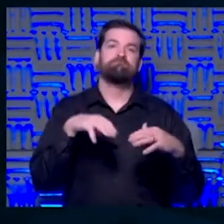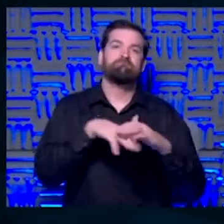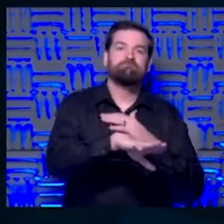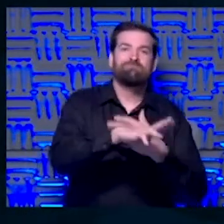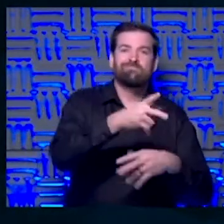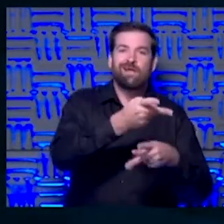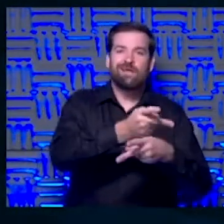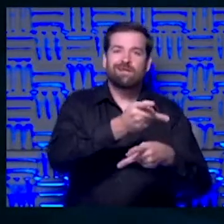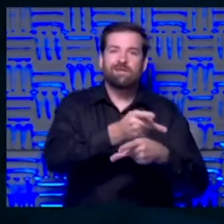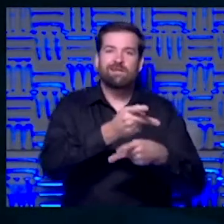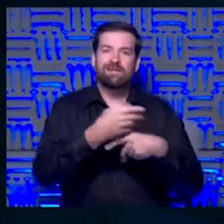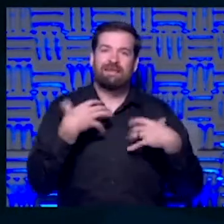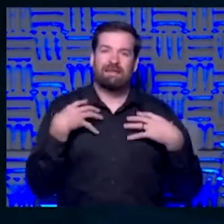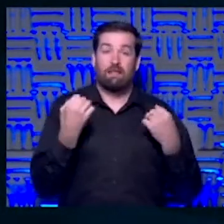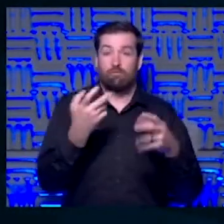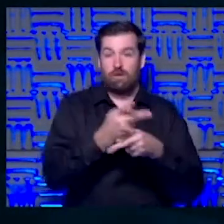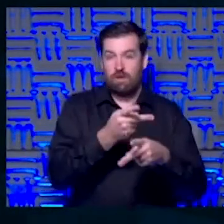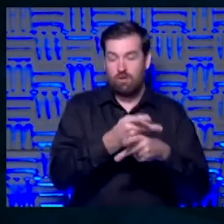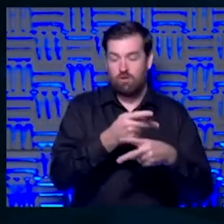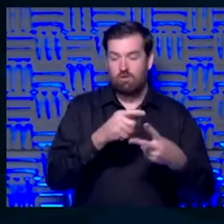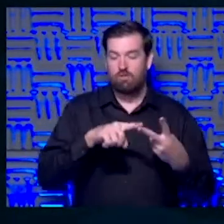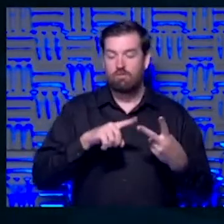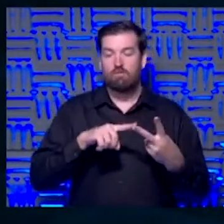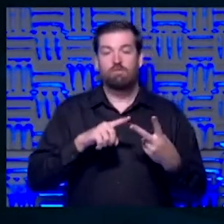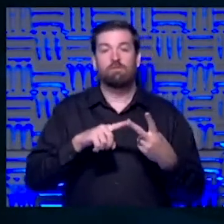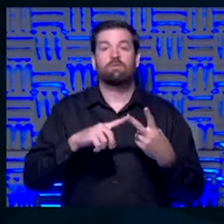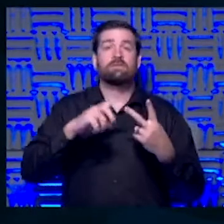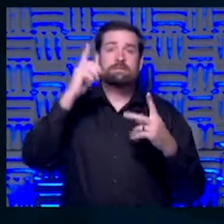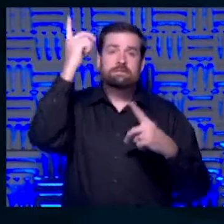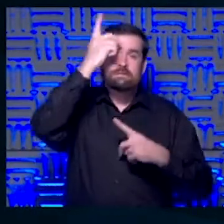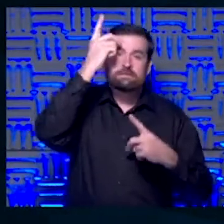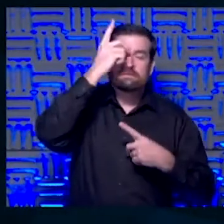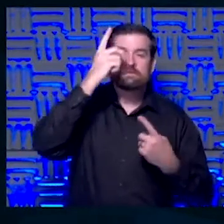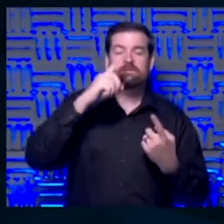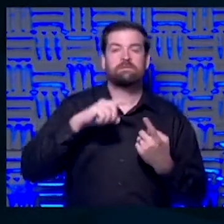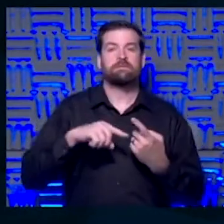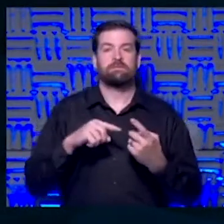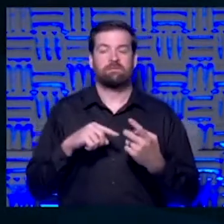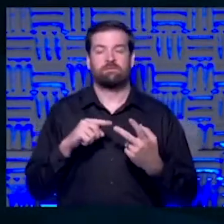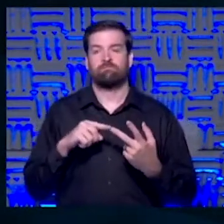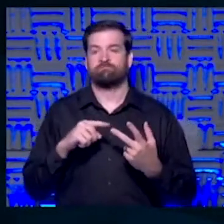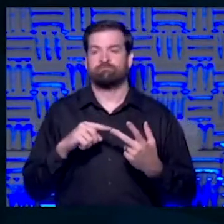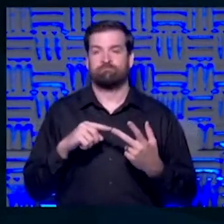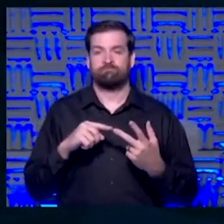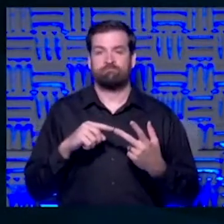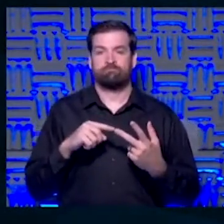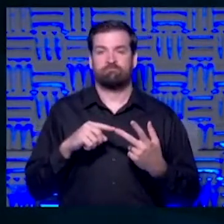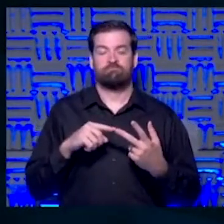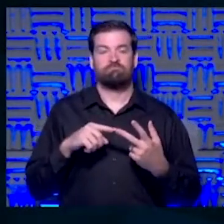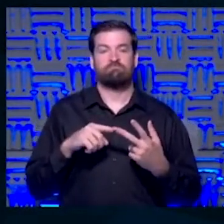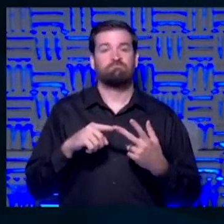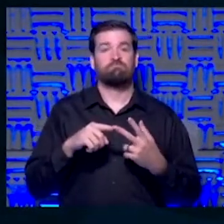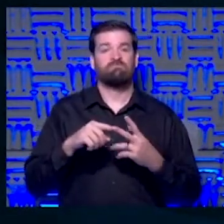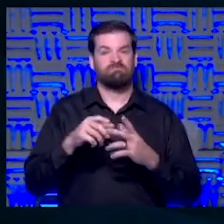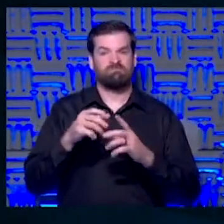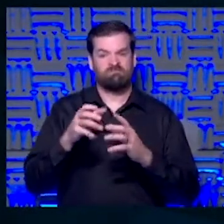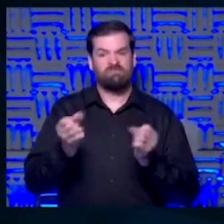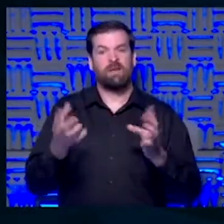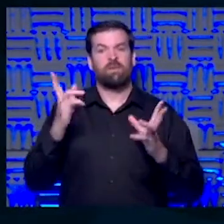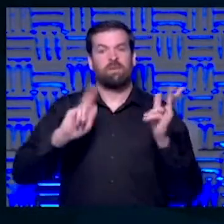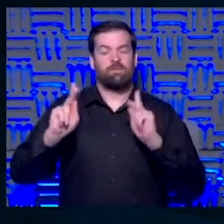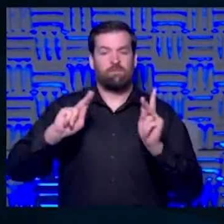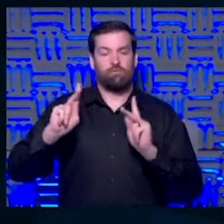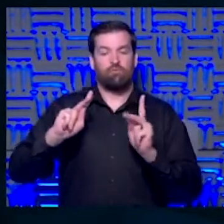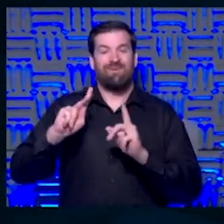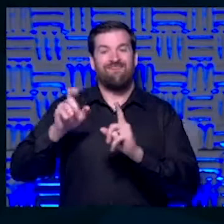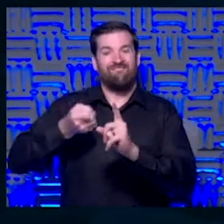care, when it comes to preventable diseases, and the disproportionate number of people of color that have been